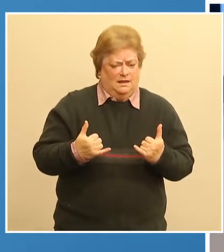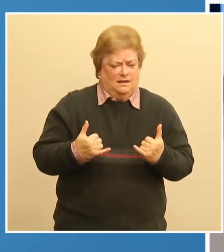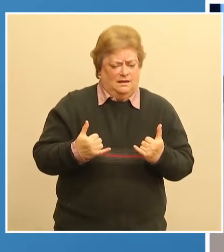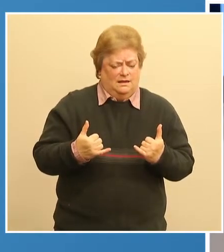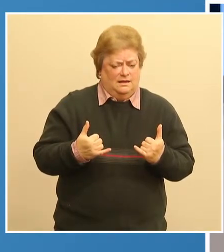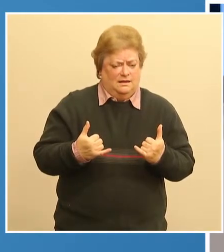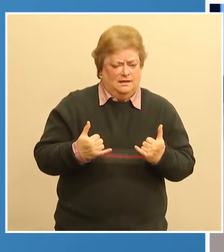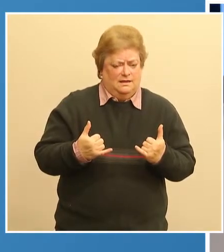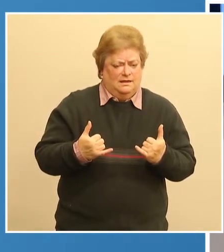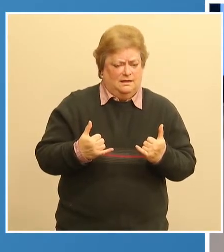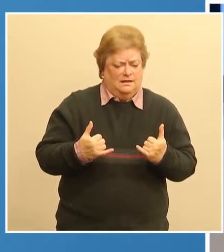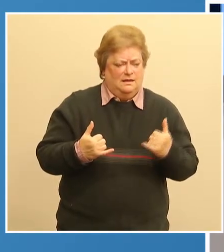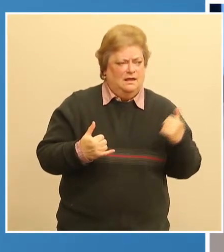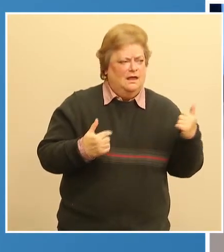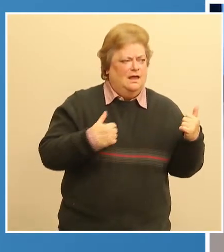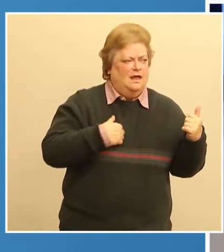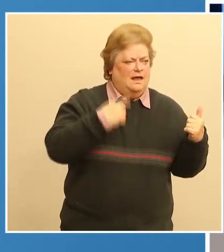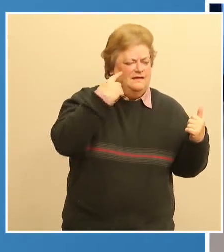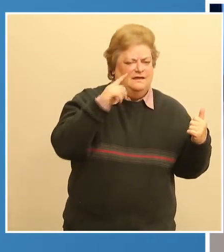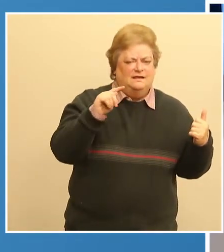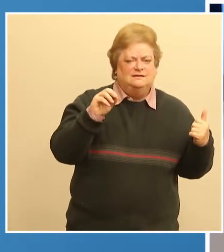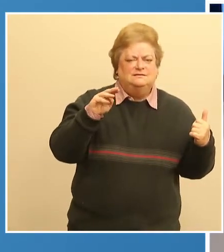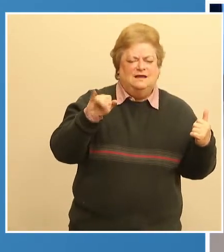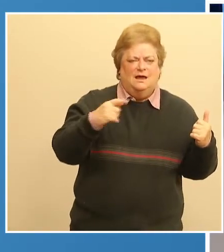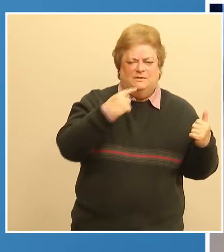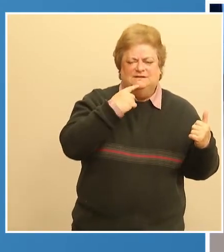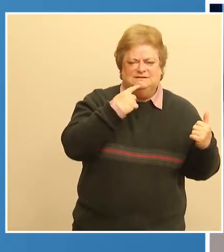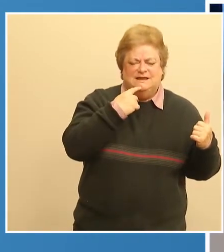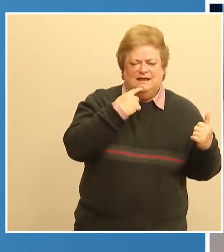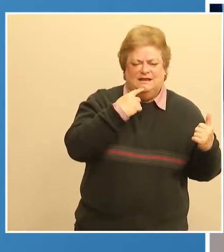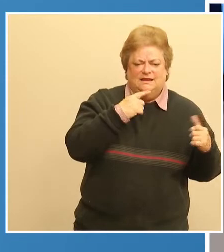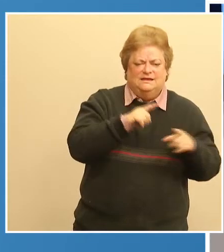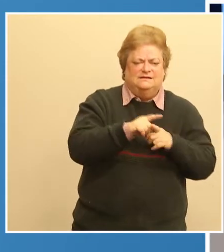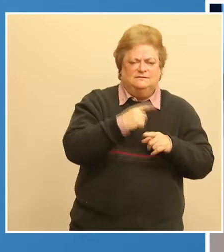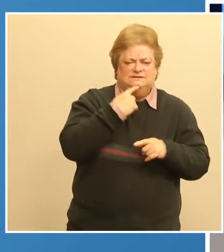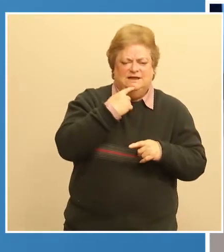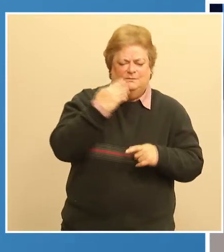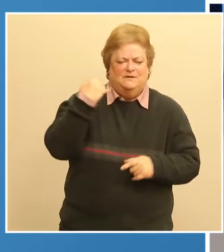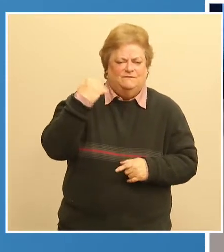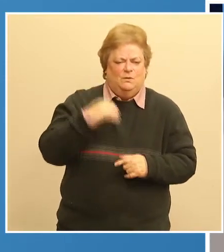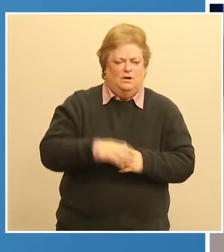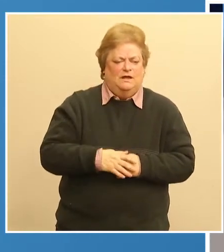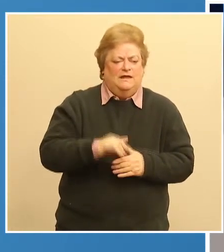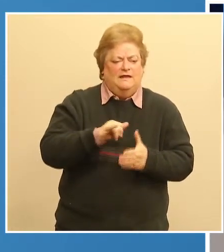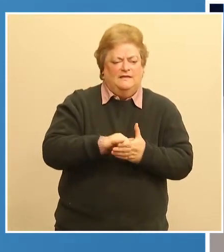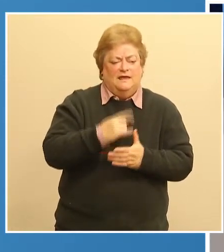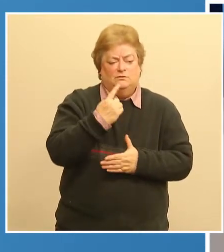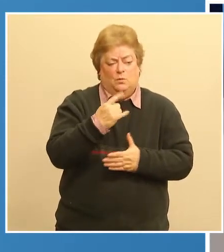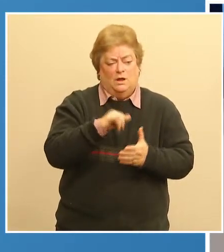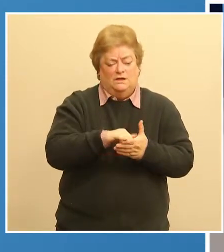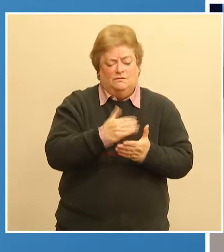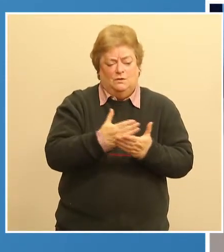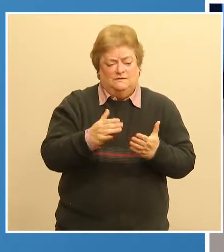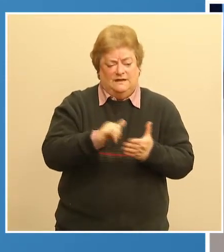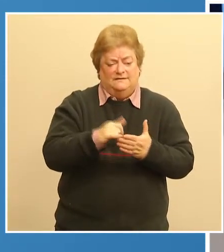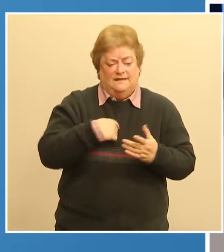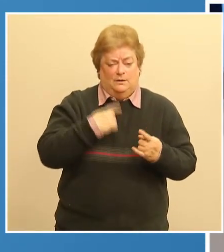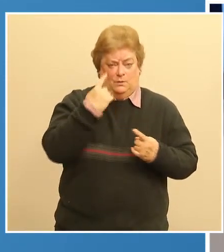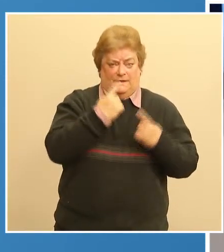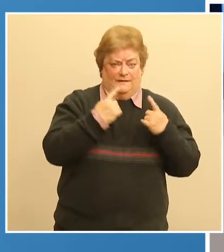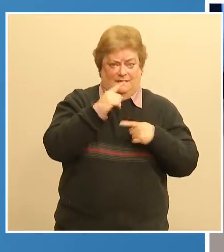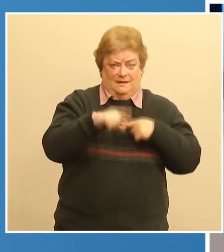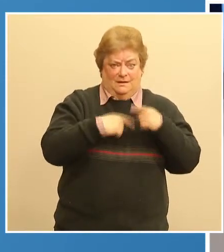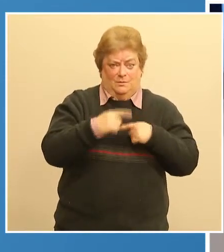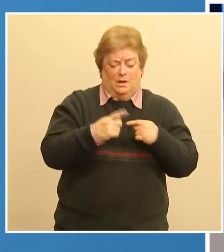risk range? Well, I think it's Tom, and as we've said before, it's one of the things that we consider in